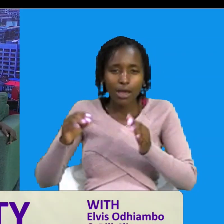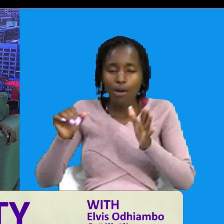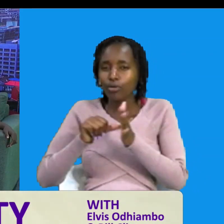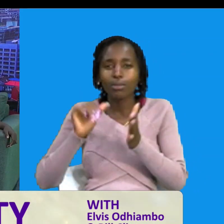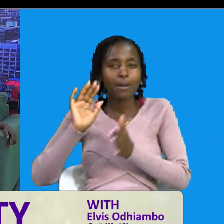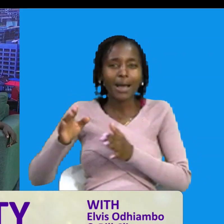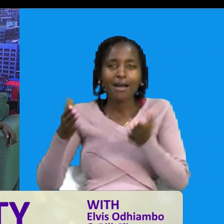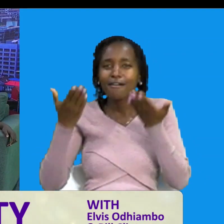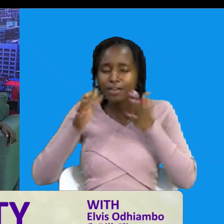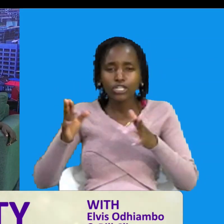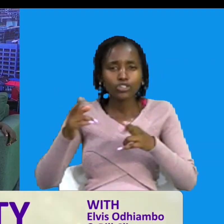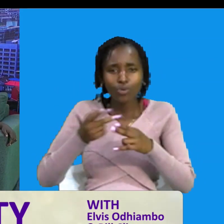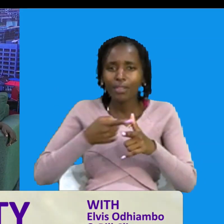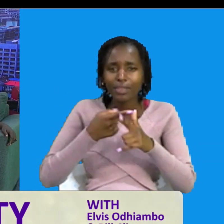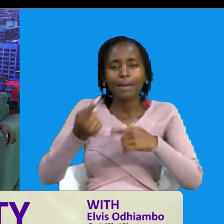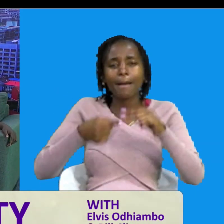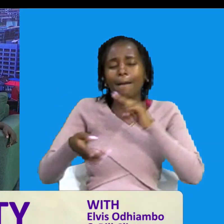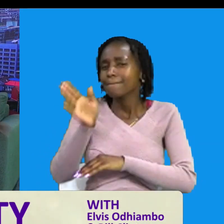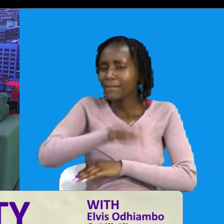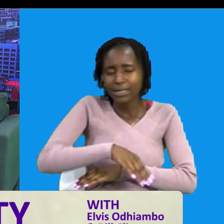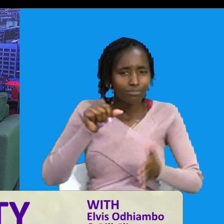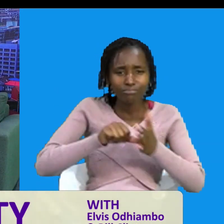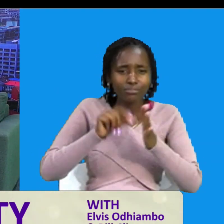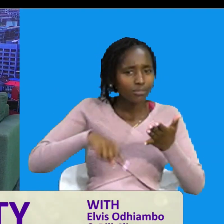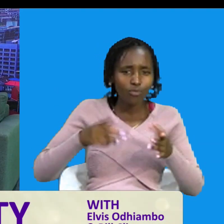see them bounce back?